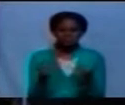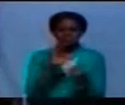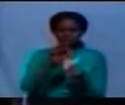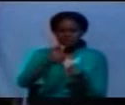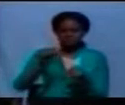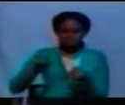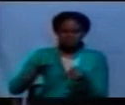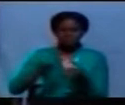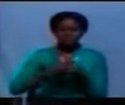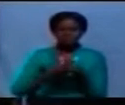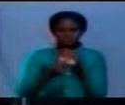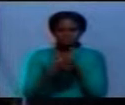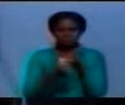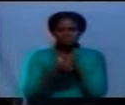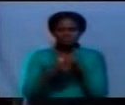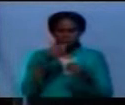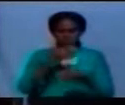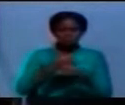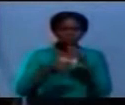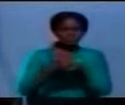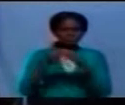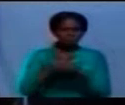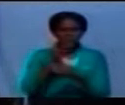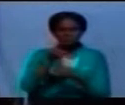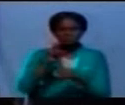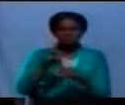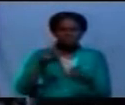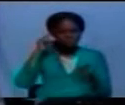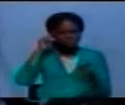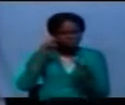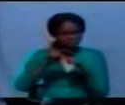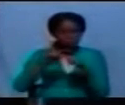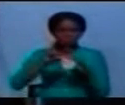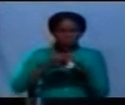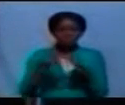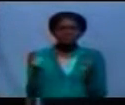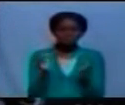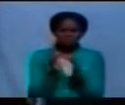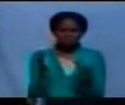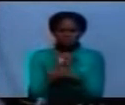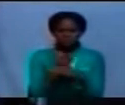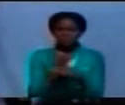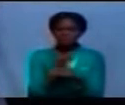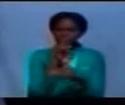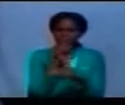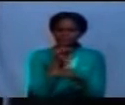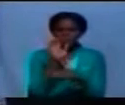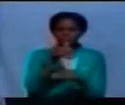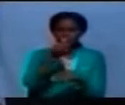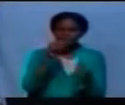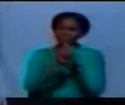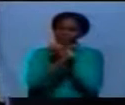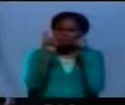start saving to build yourself to something. We said you need to have a goal. If your goal is to start a small business, you surely are not going to wake up